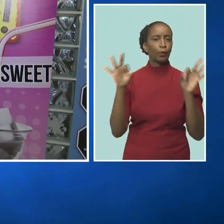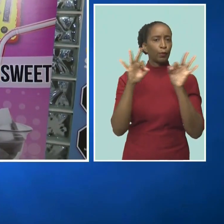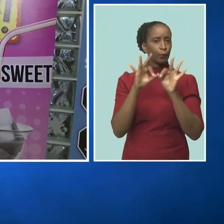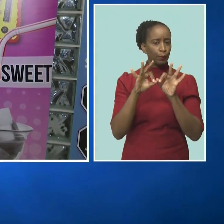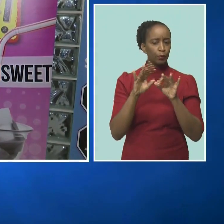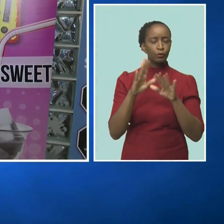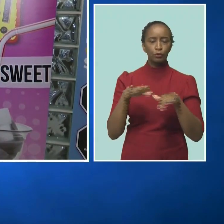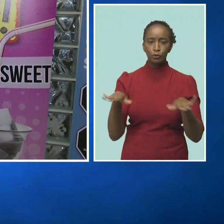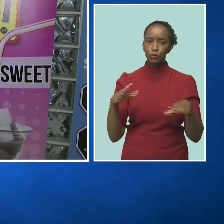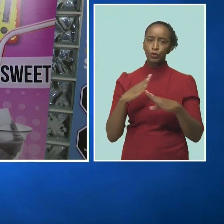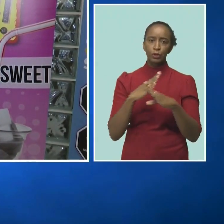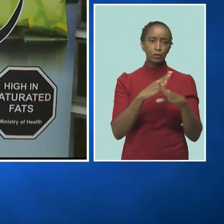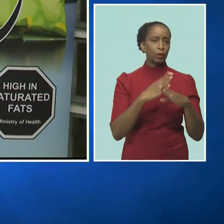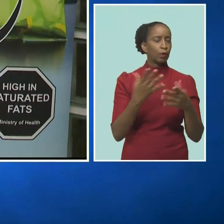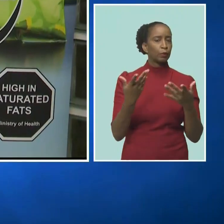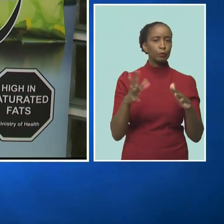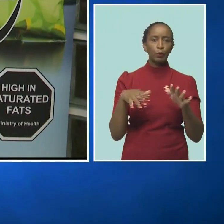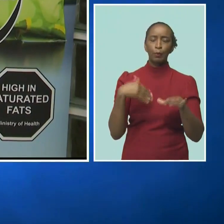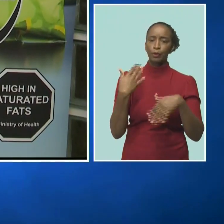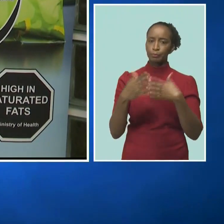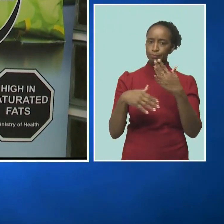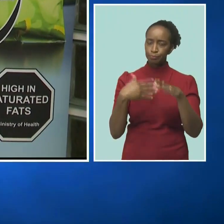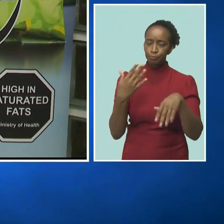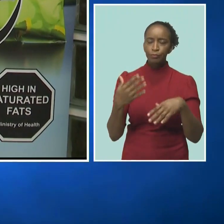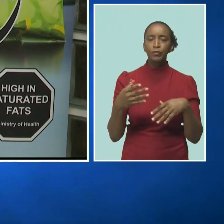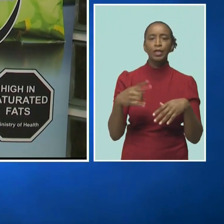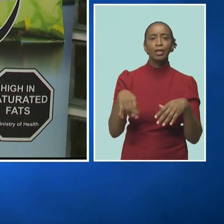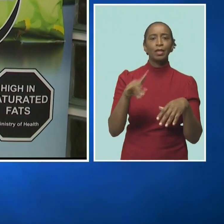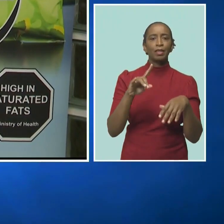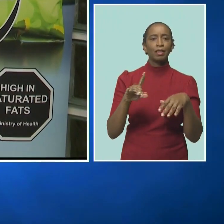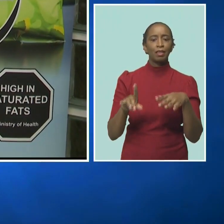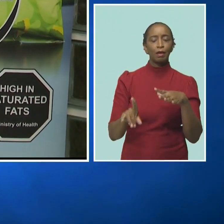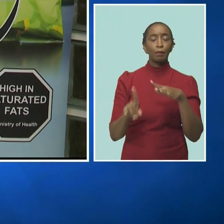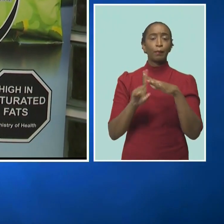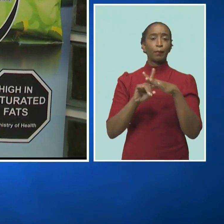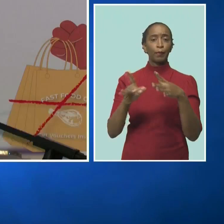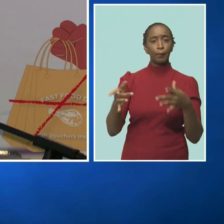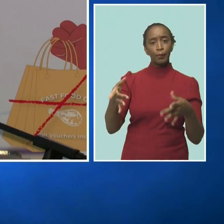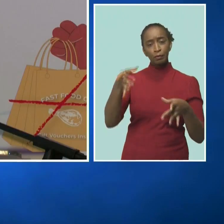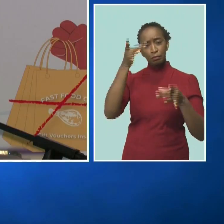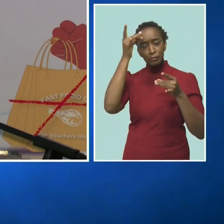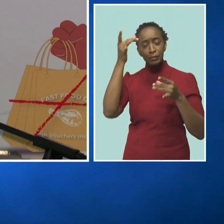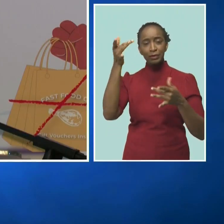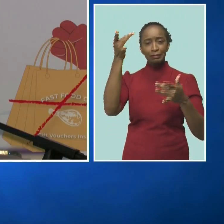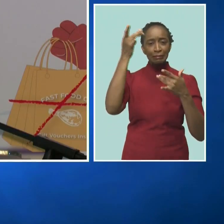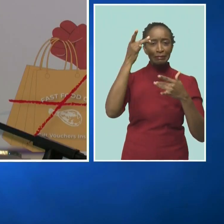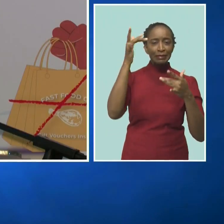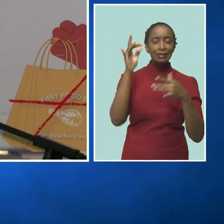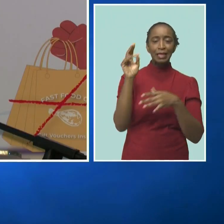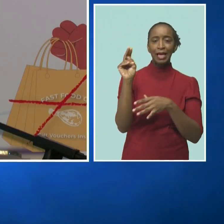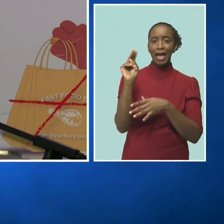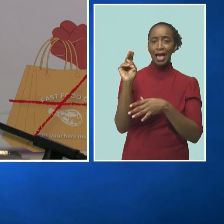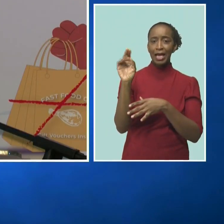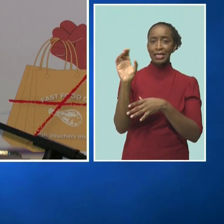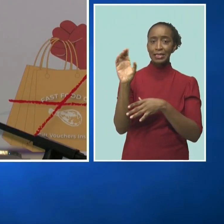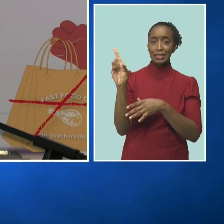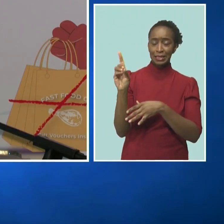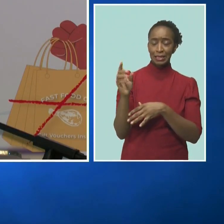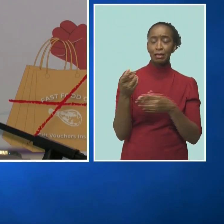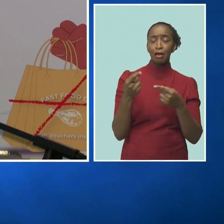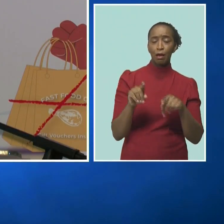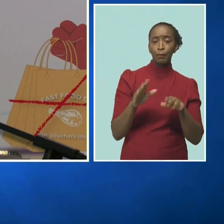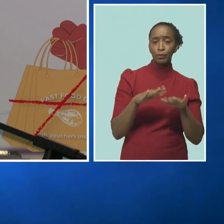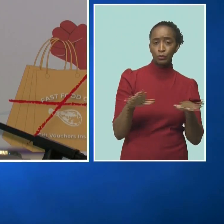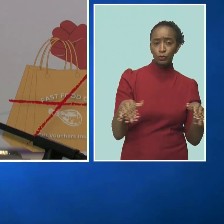developing non-communicable diseases later on in life. Obesity in childhood sets the foundation for development of